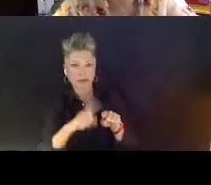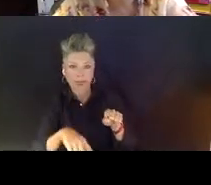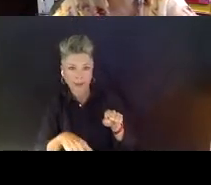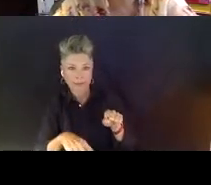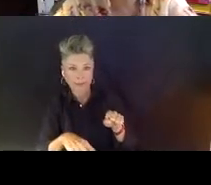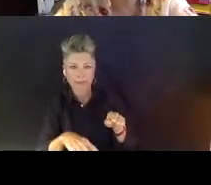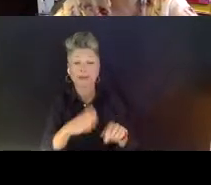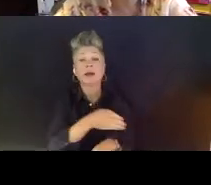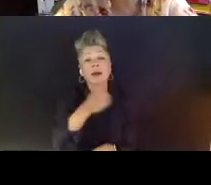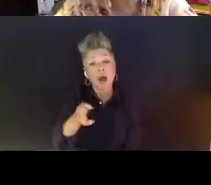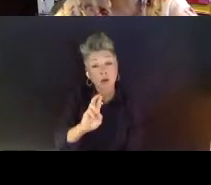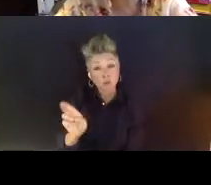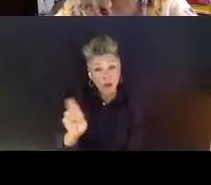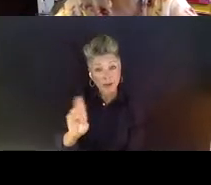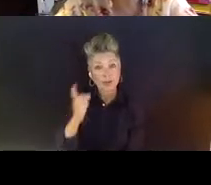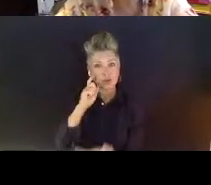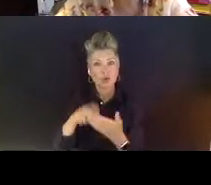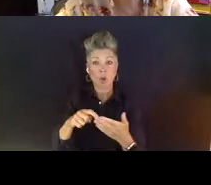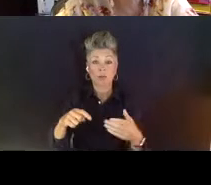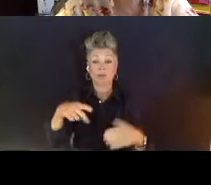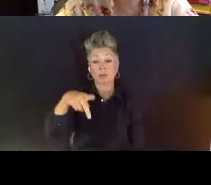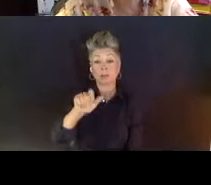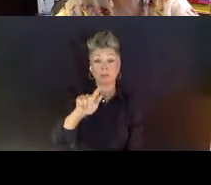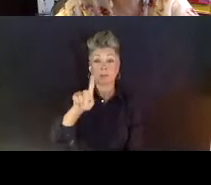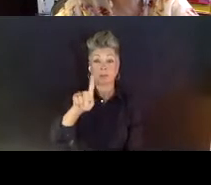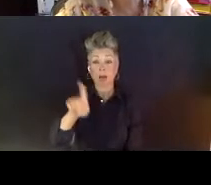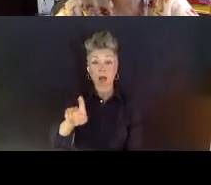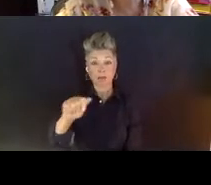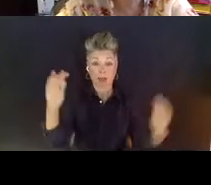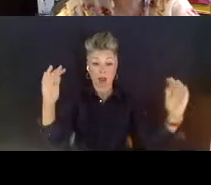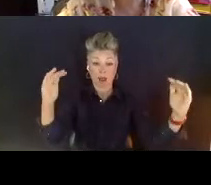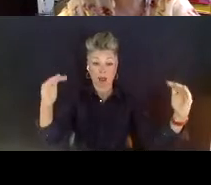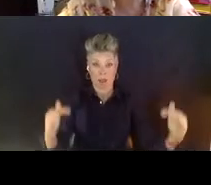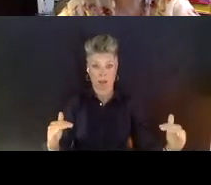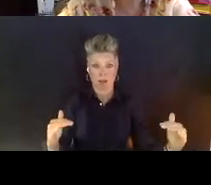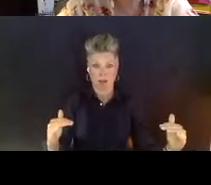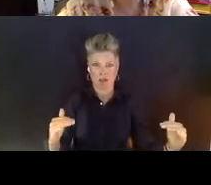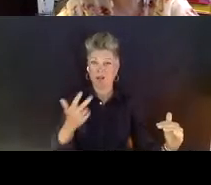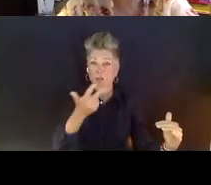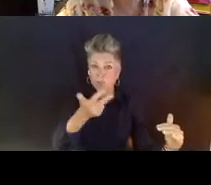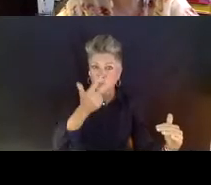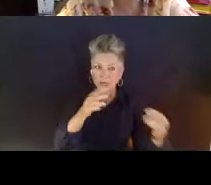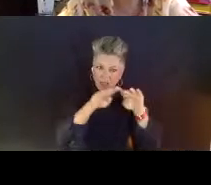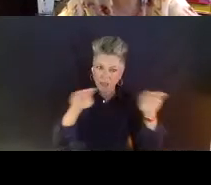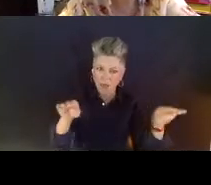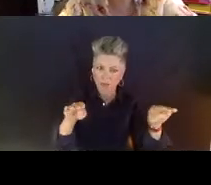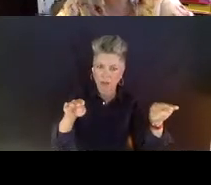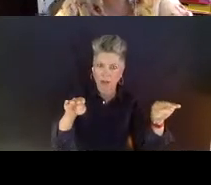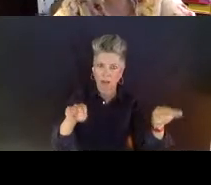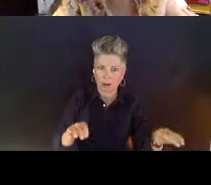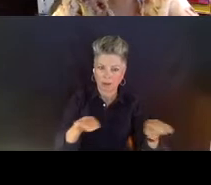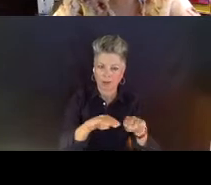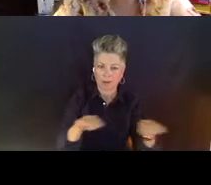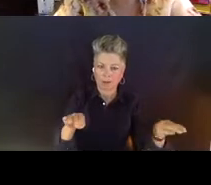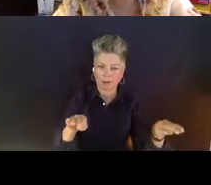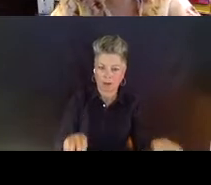the right, you see a sunken plaza that is actually 3 levels down the street, again, drastically separated from